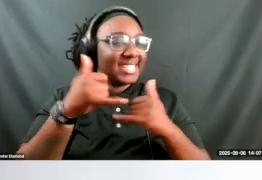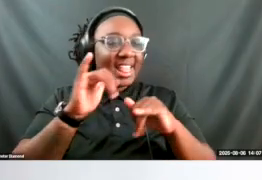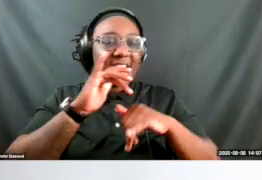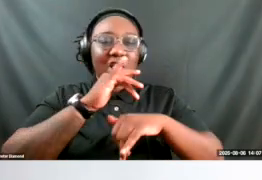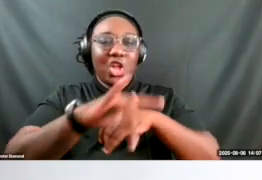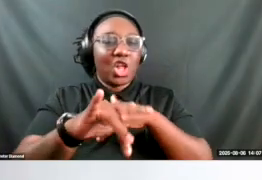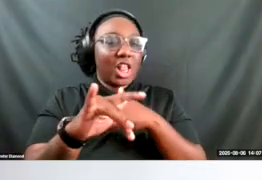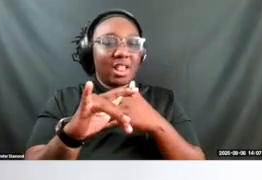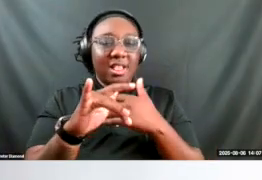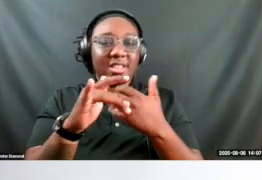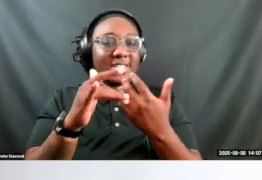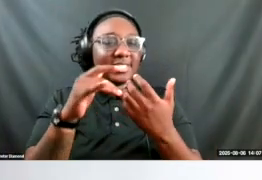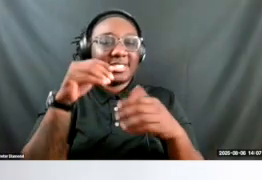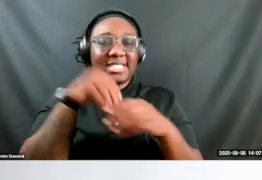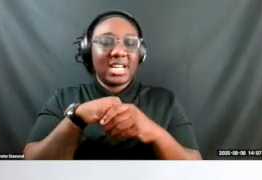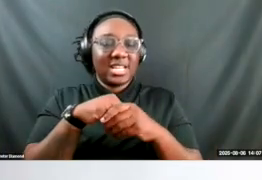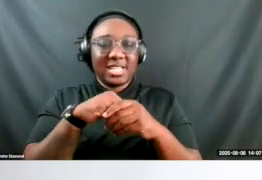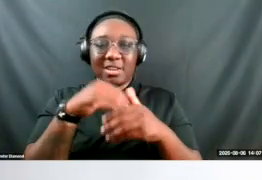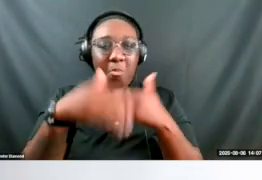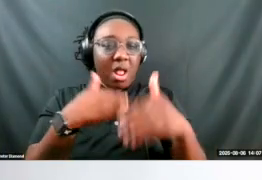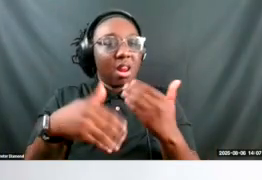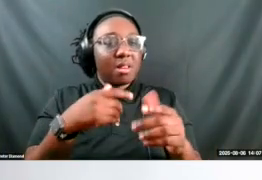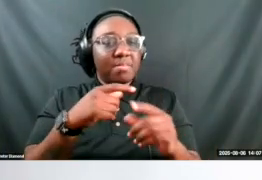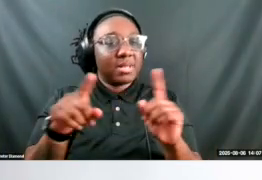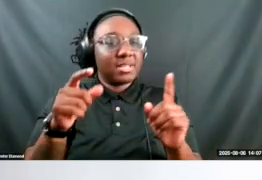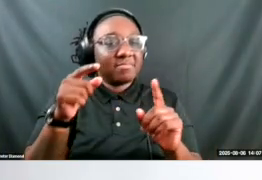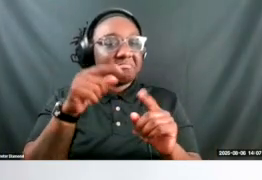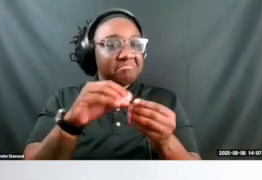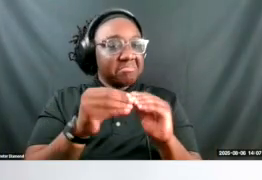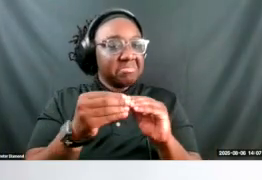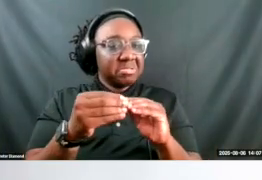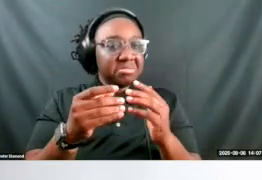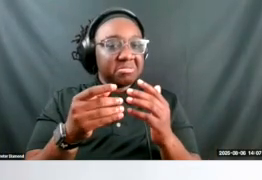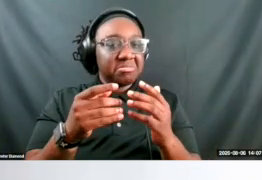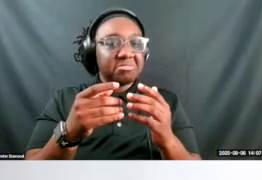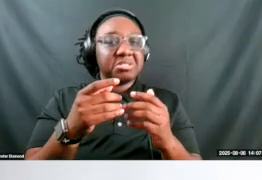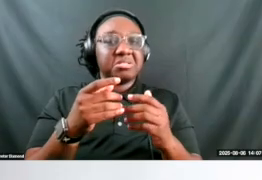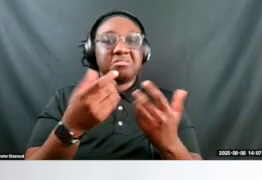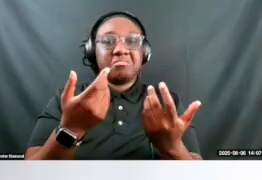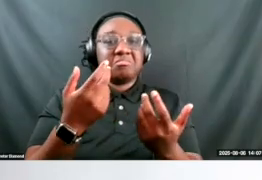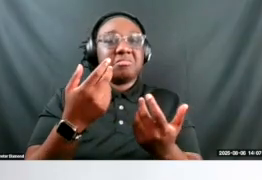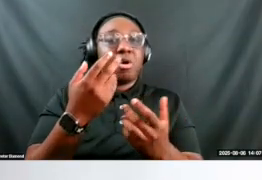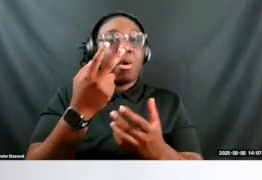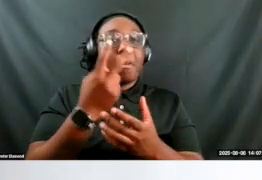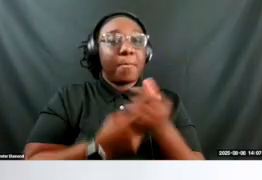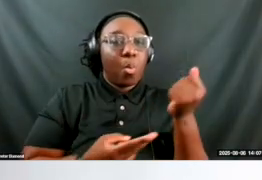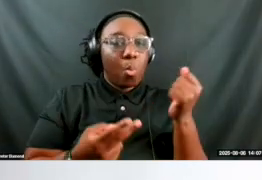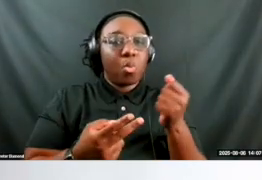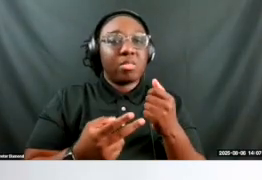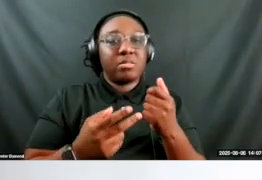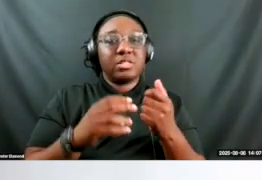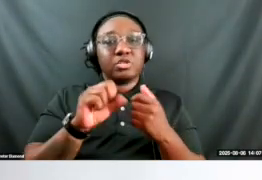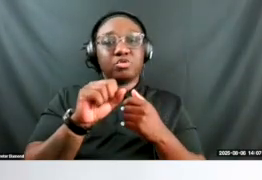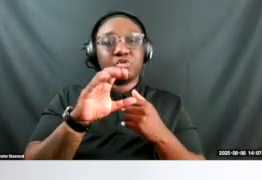both the scrap and replace and financing assistance components based on limited available data and are subject